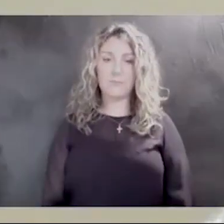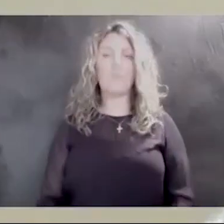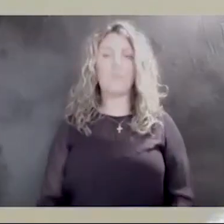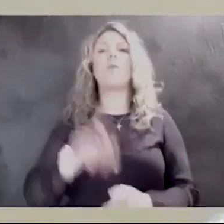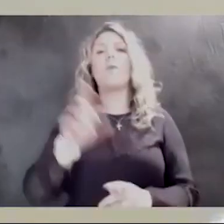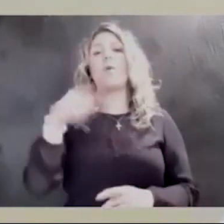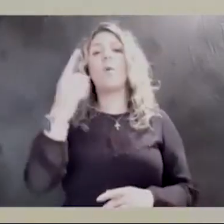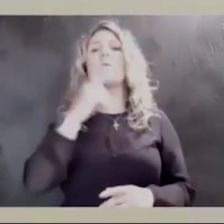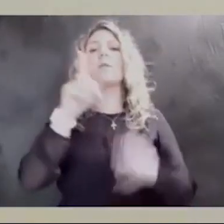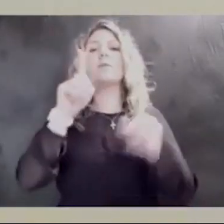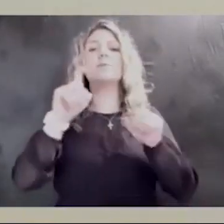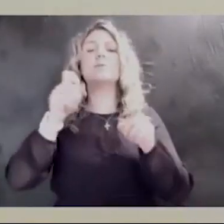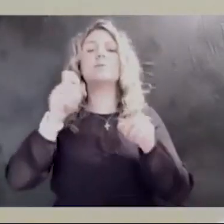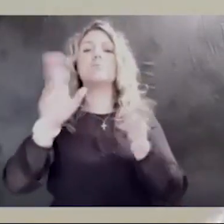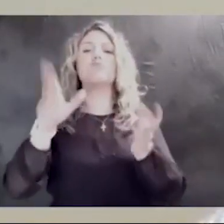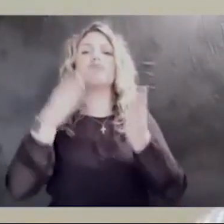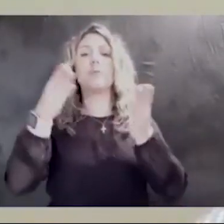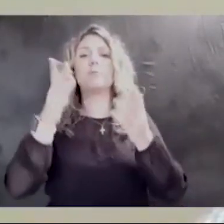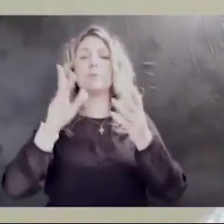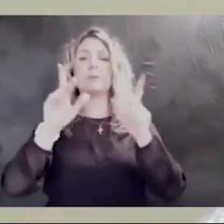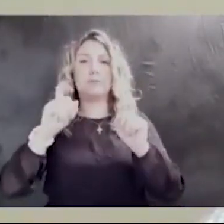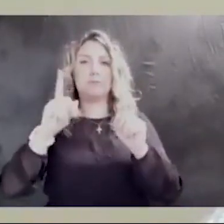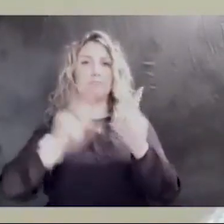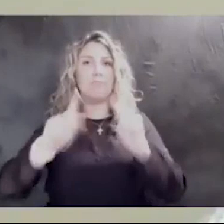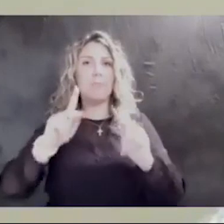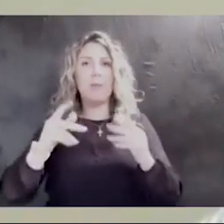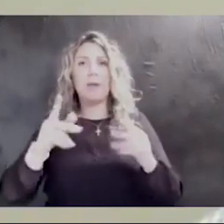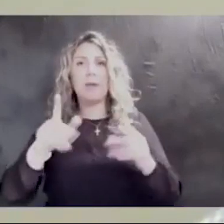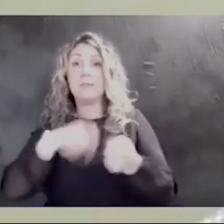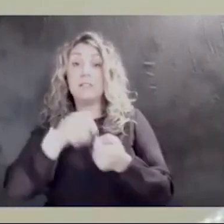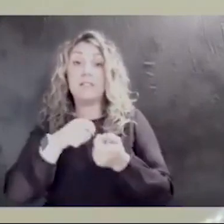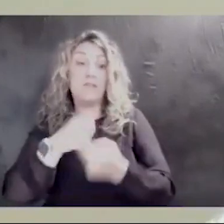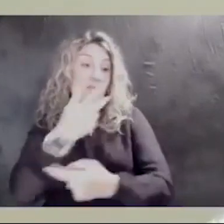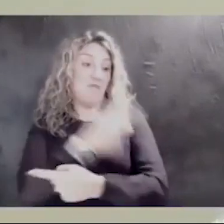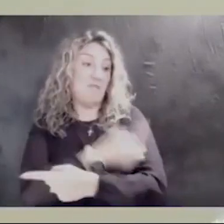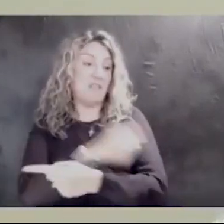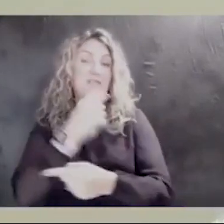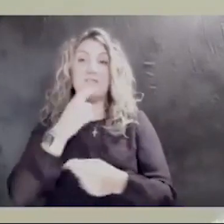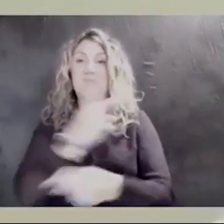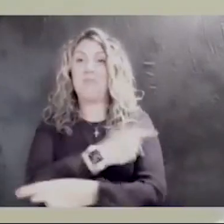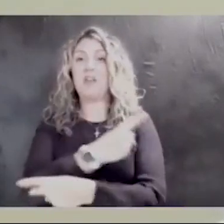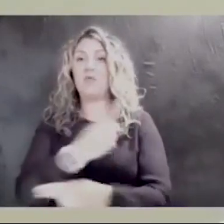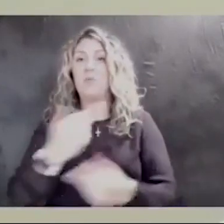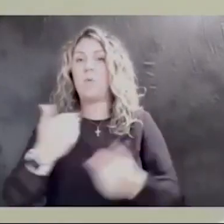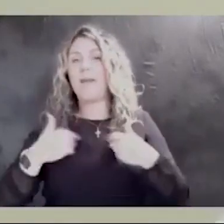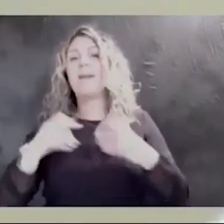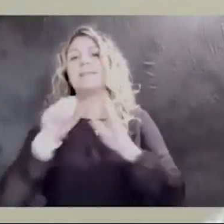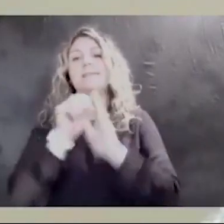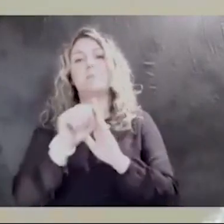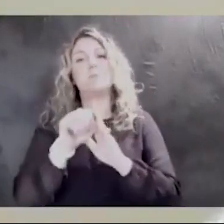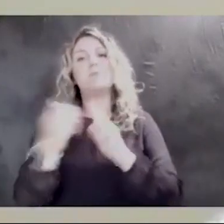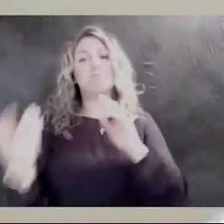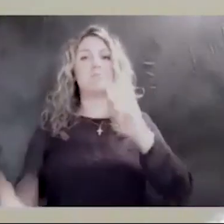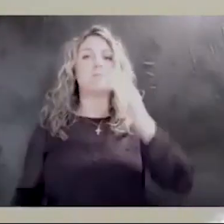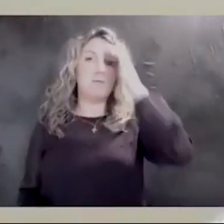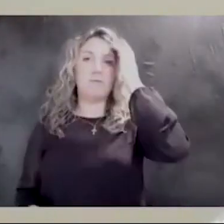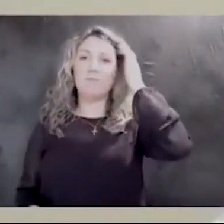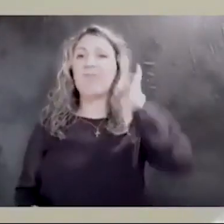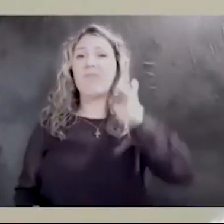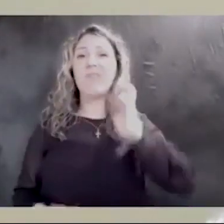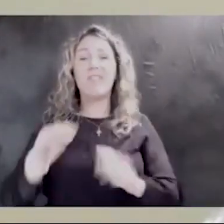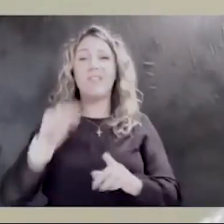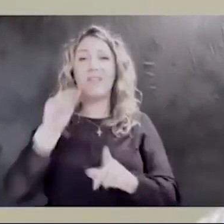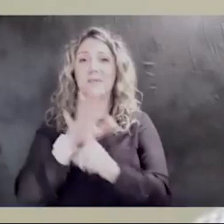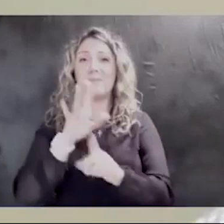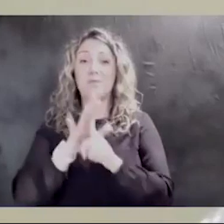only recommend testing people who, particularly the vaccinated patient who's symptomatic. The exposure at